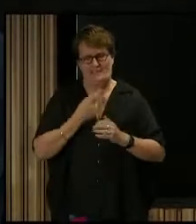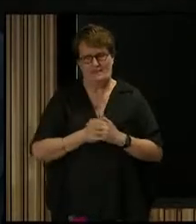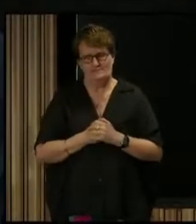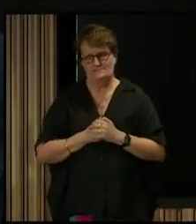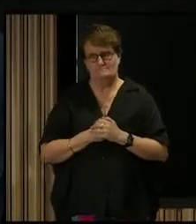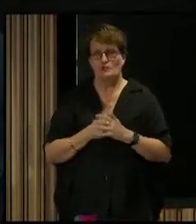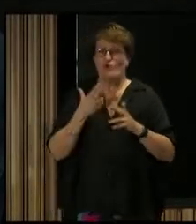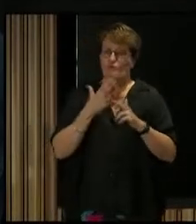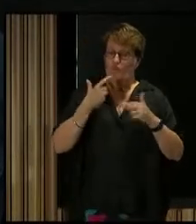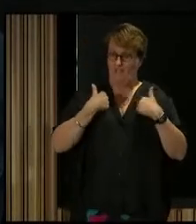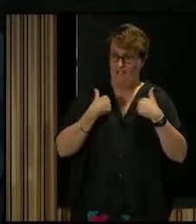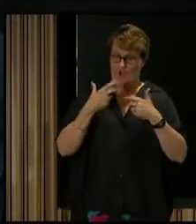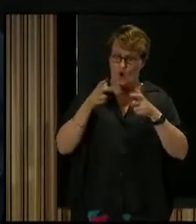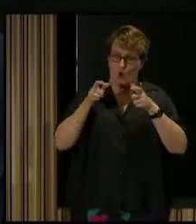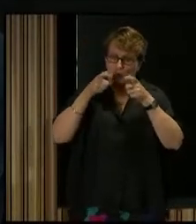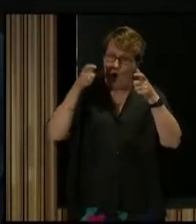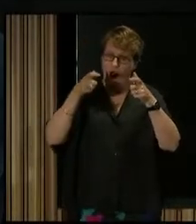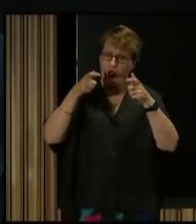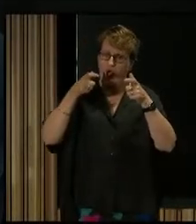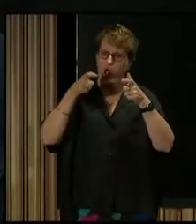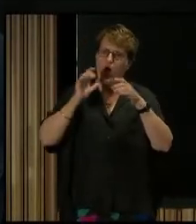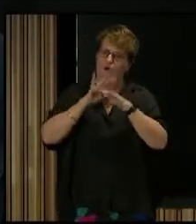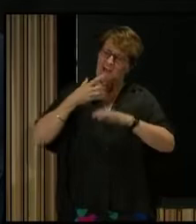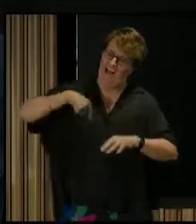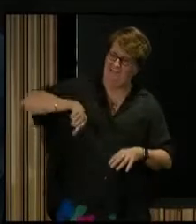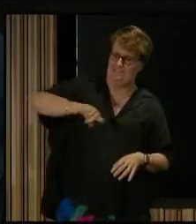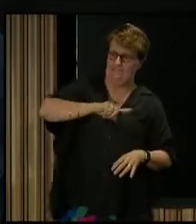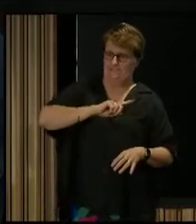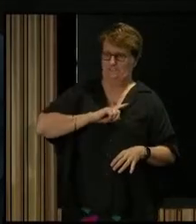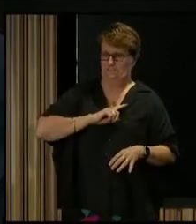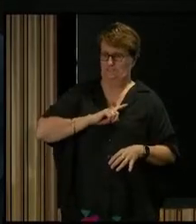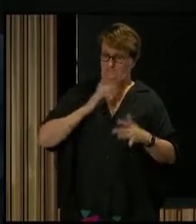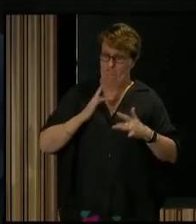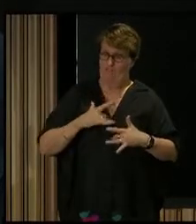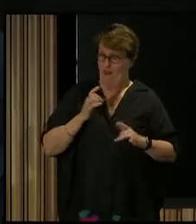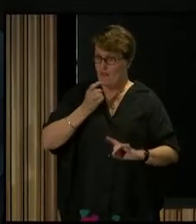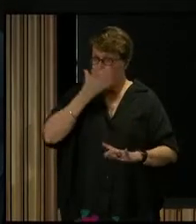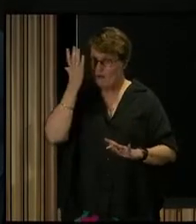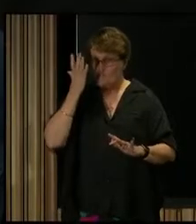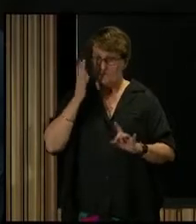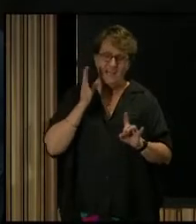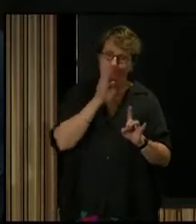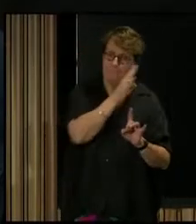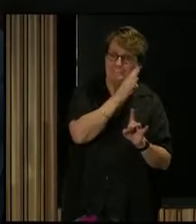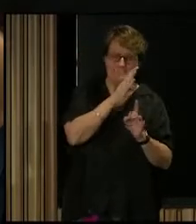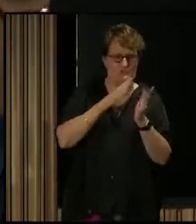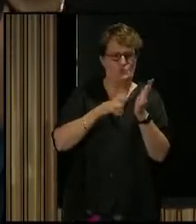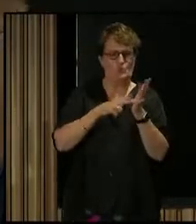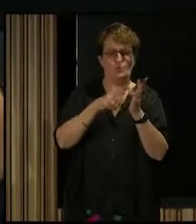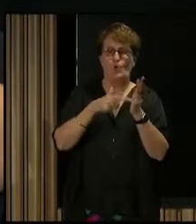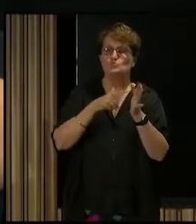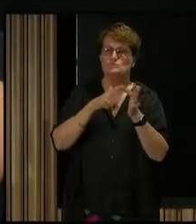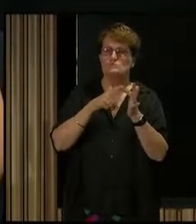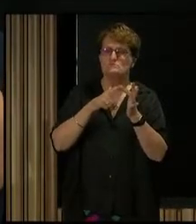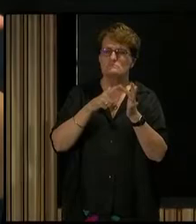me, choir is all about us. And so if you feel embarrassed and you feel like you're missing the note, the good news is everyone else here